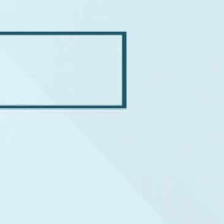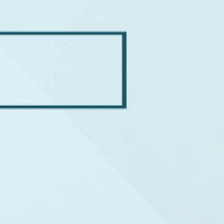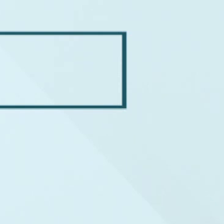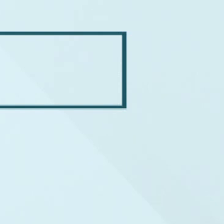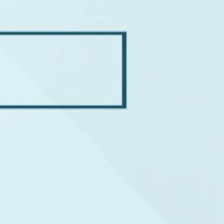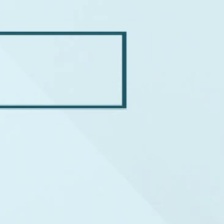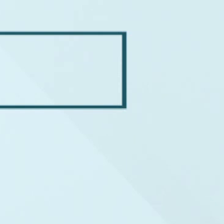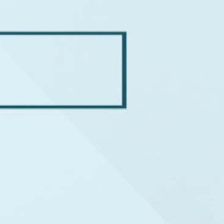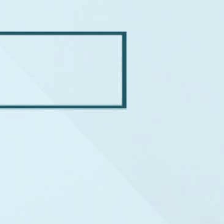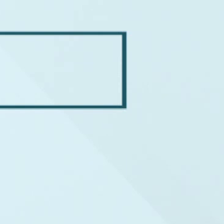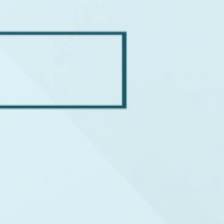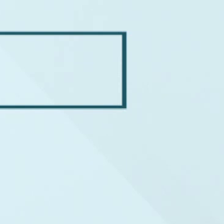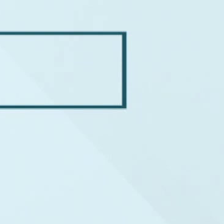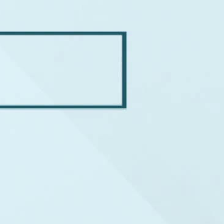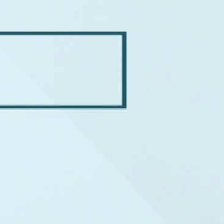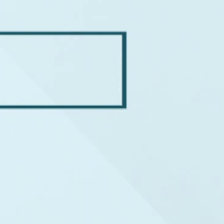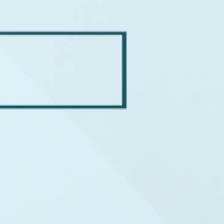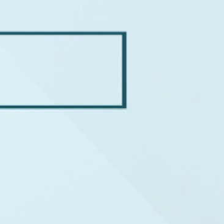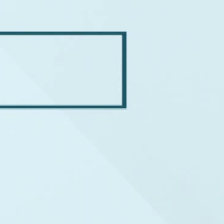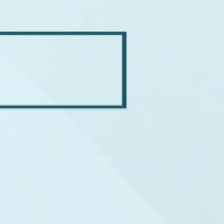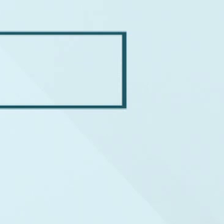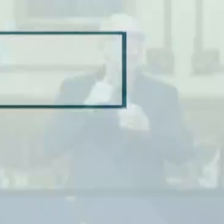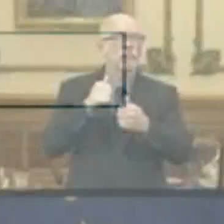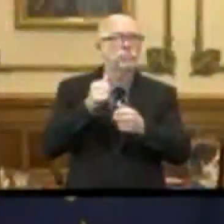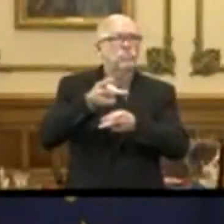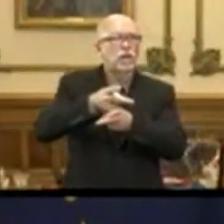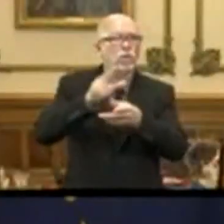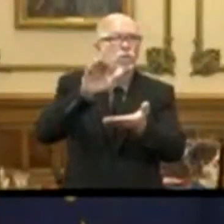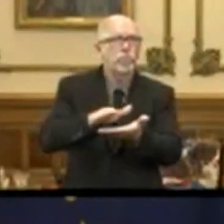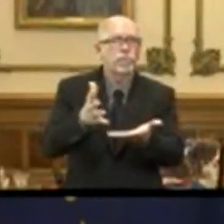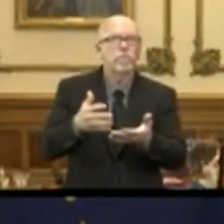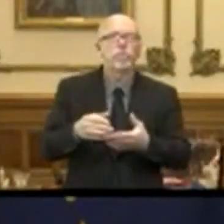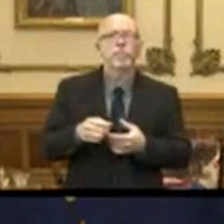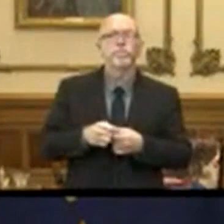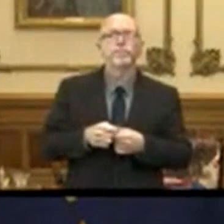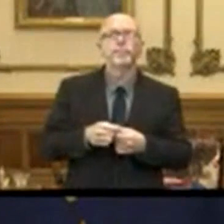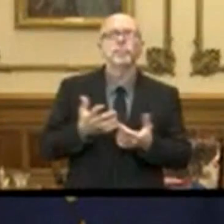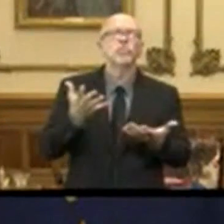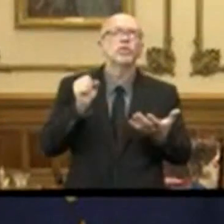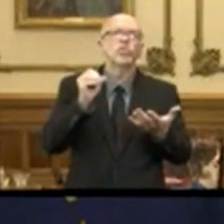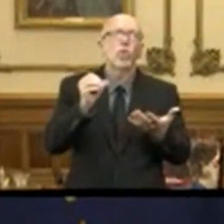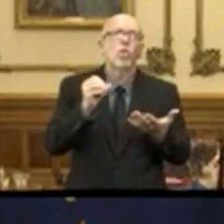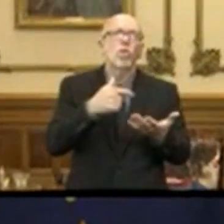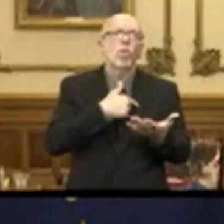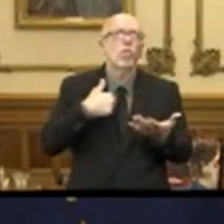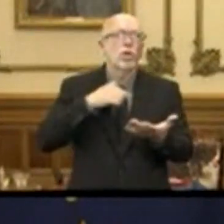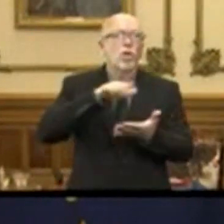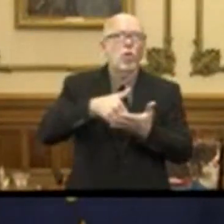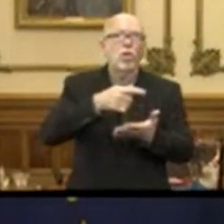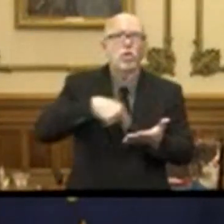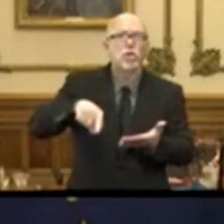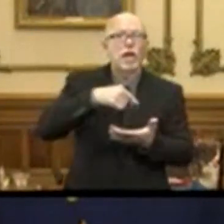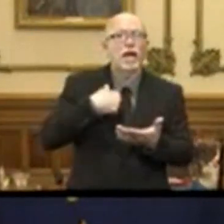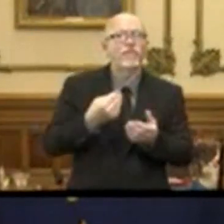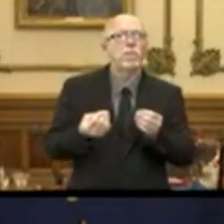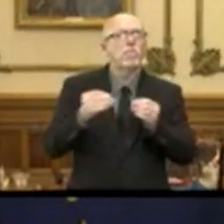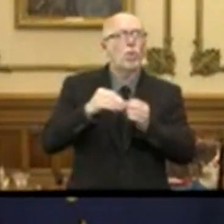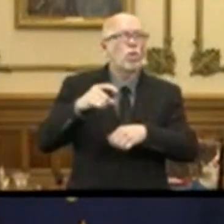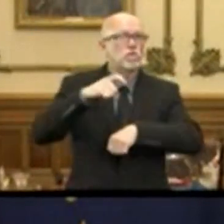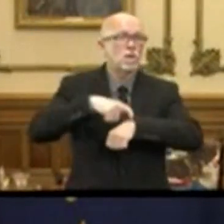decision during his weekly press conference. This gives all of us a little more additional